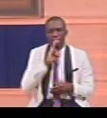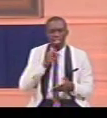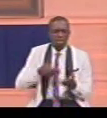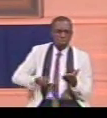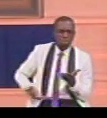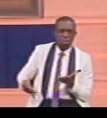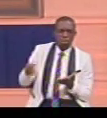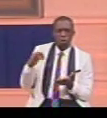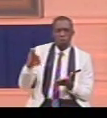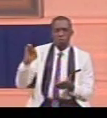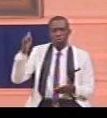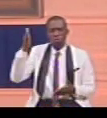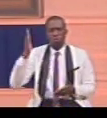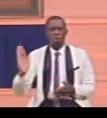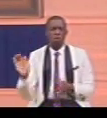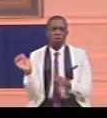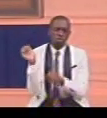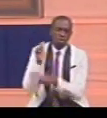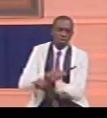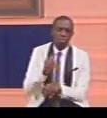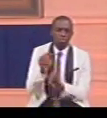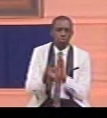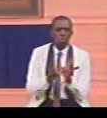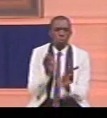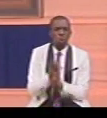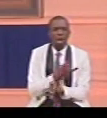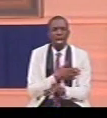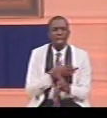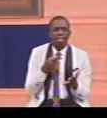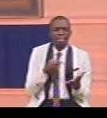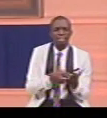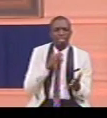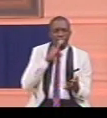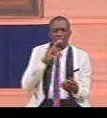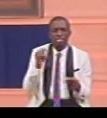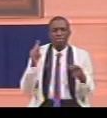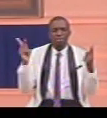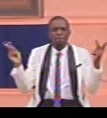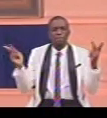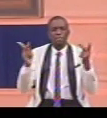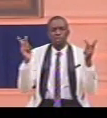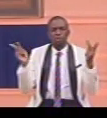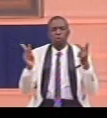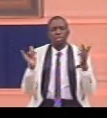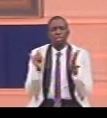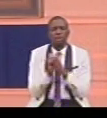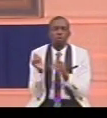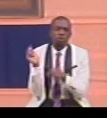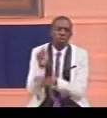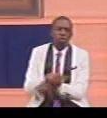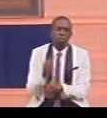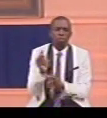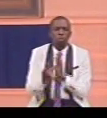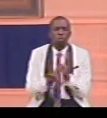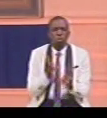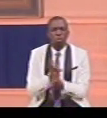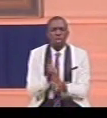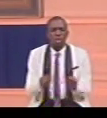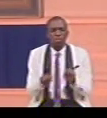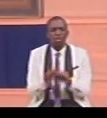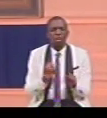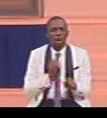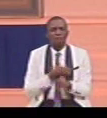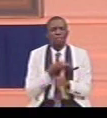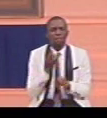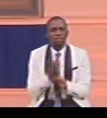Overcomers the world and this is the victory that Overcomers the world even our faith who is he